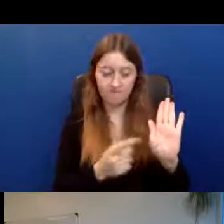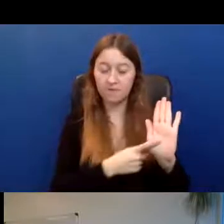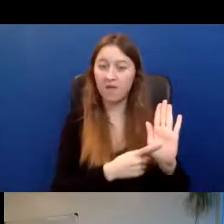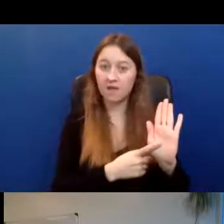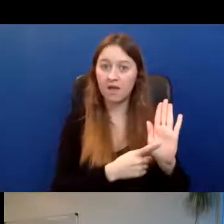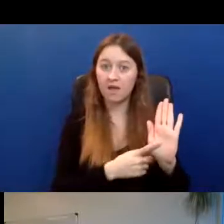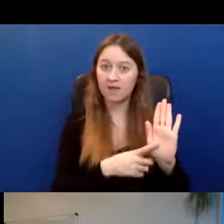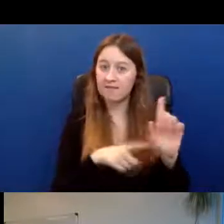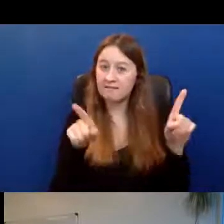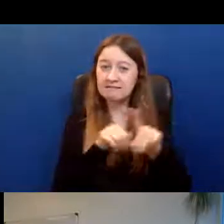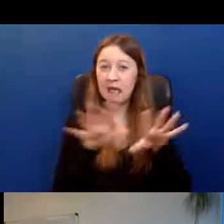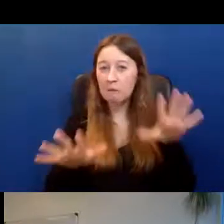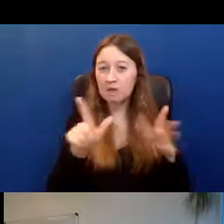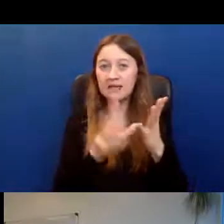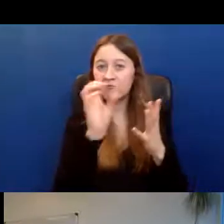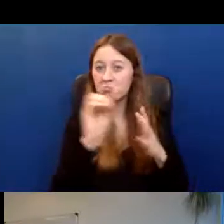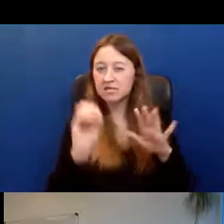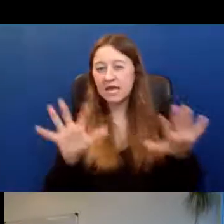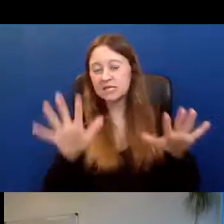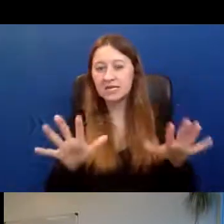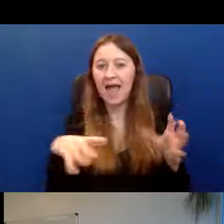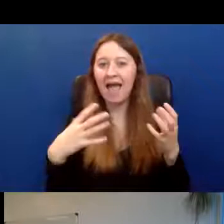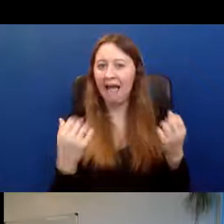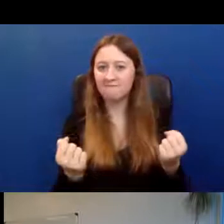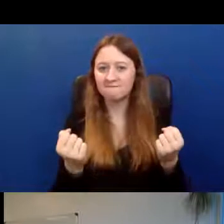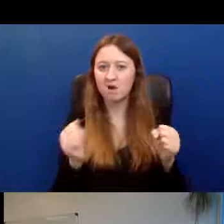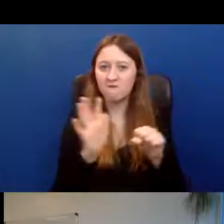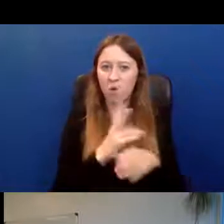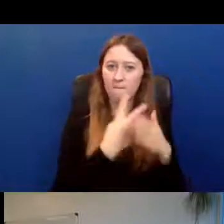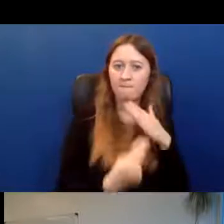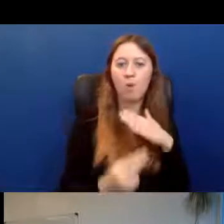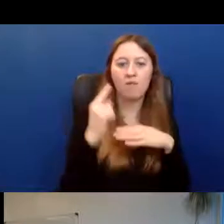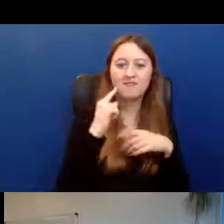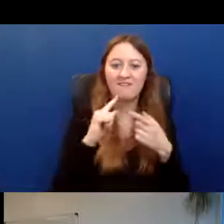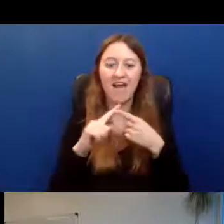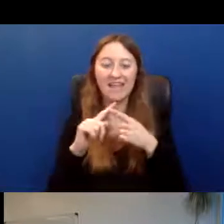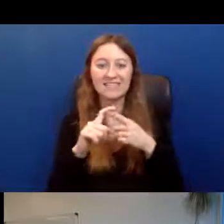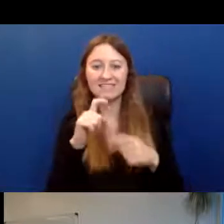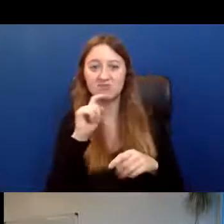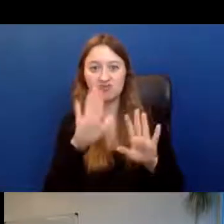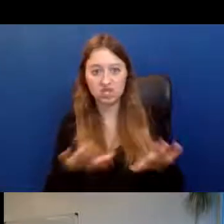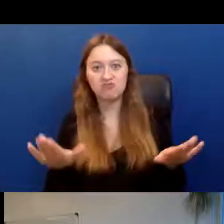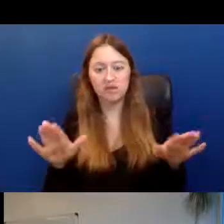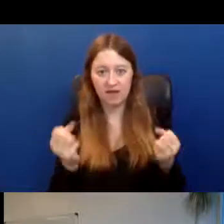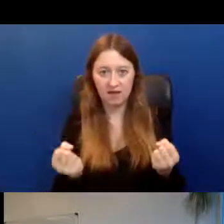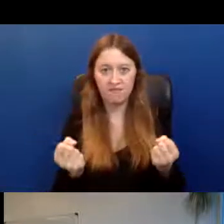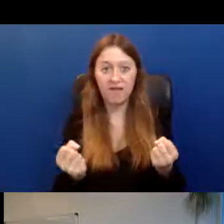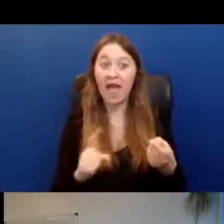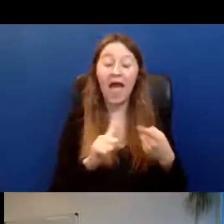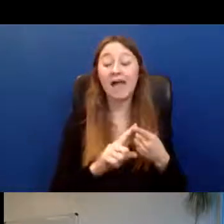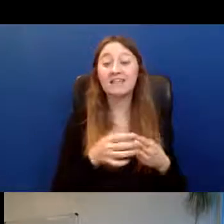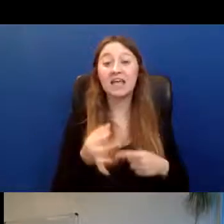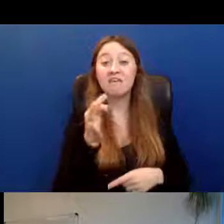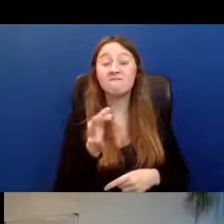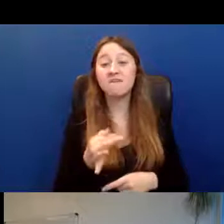to have these sorts of language impairments. So even within children who've got deaf families where the environment is optimal for